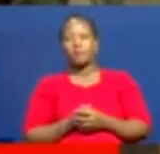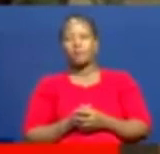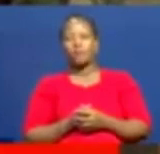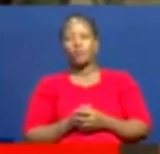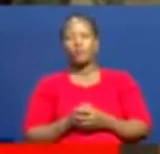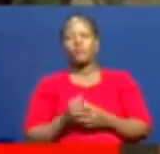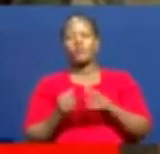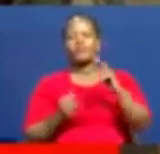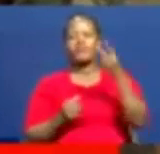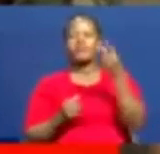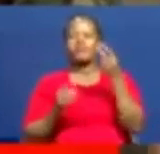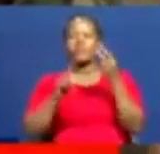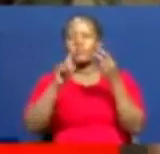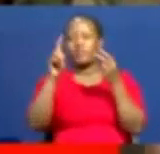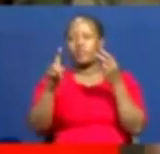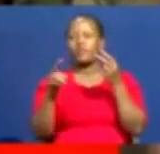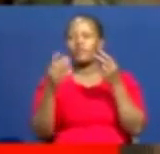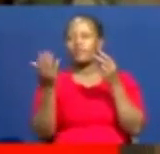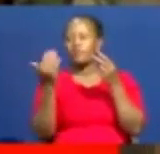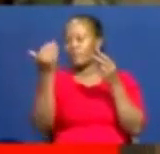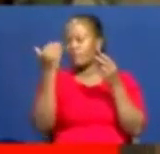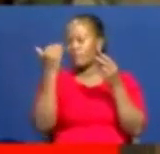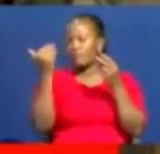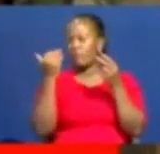Your second question was